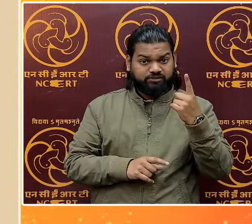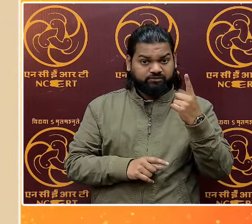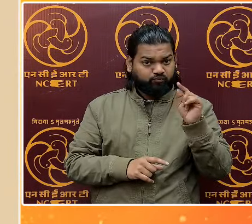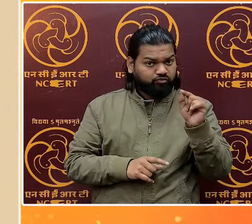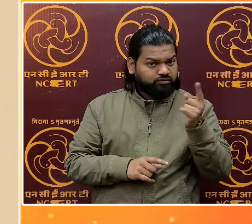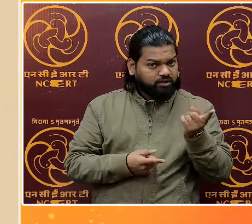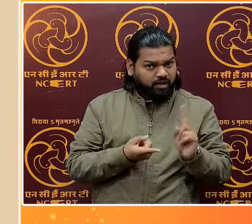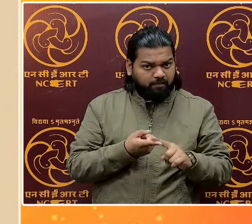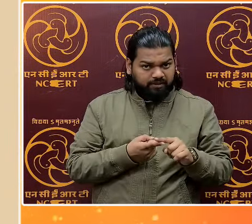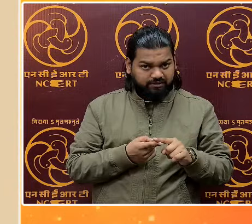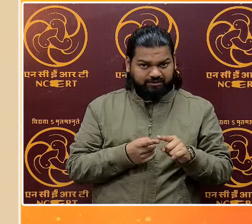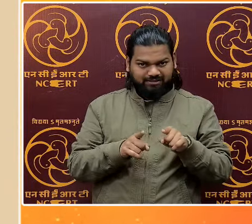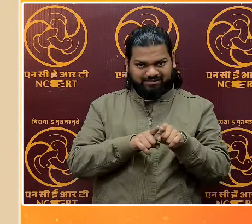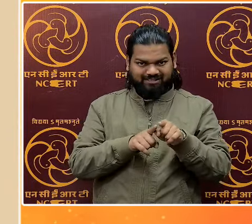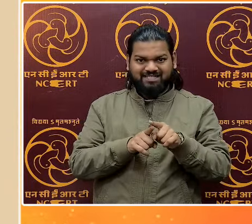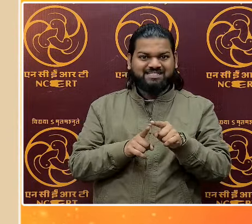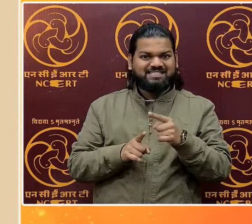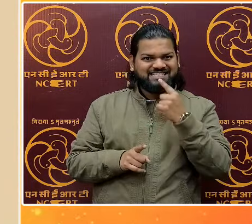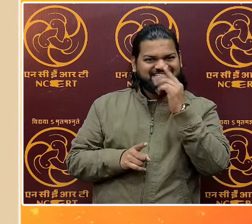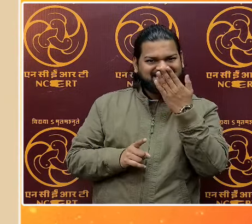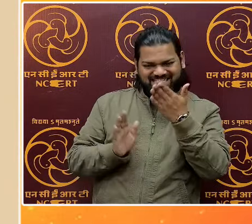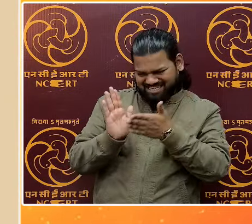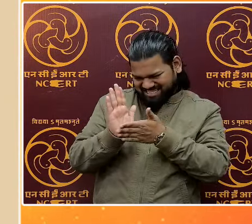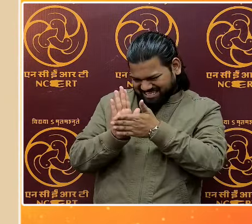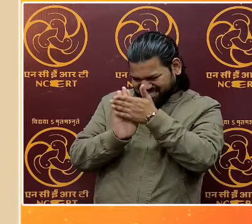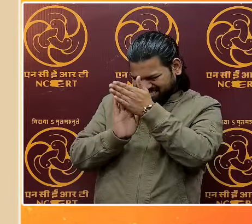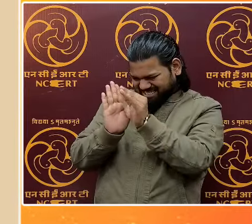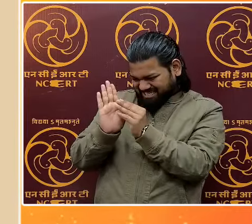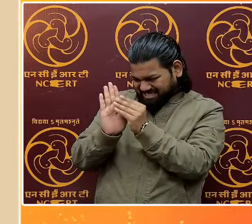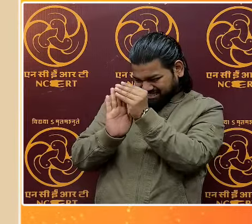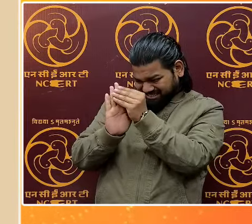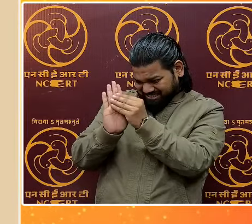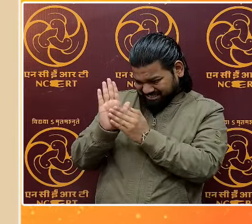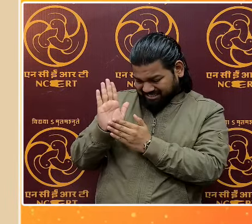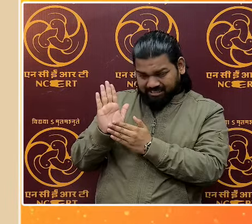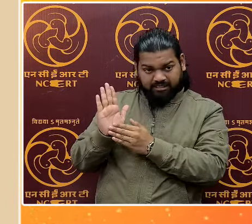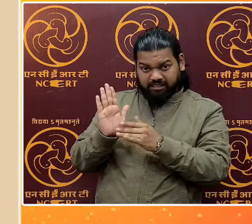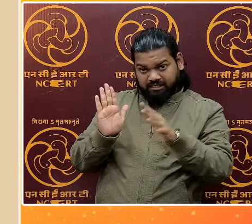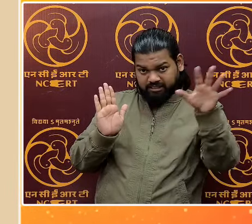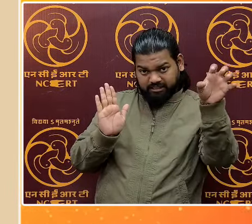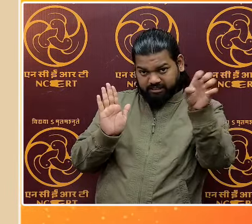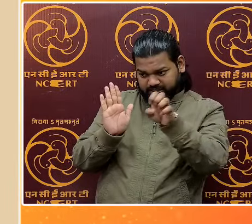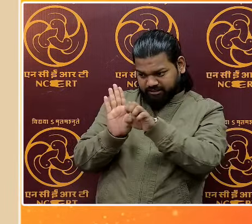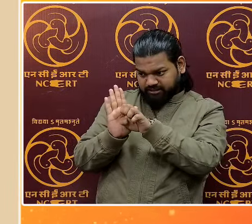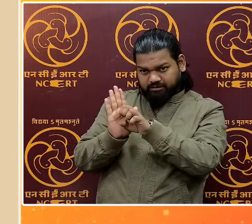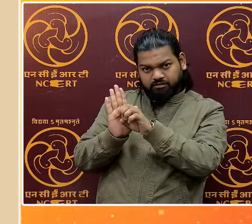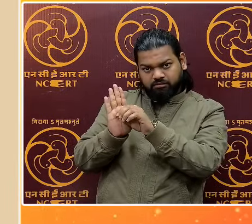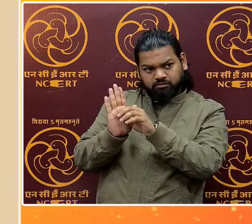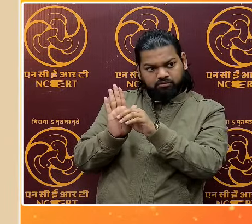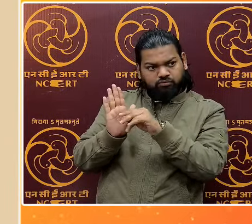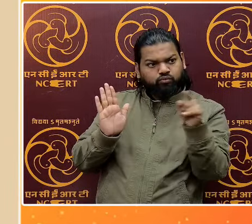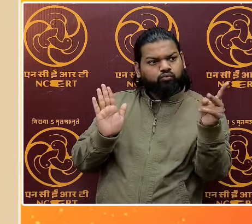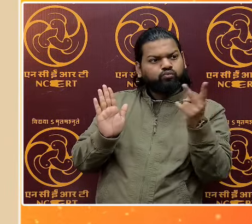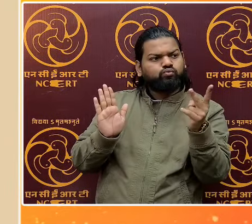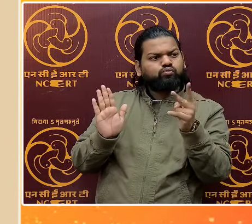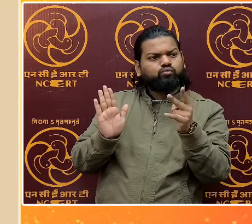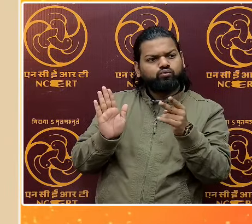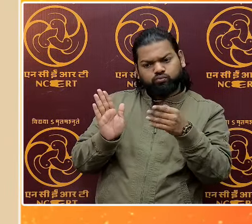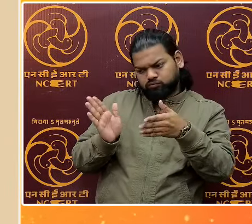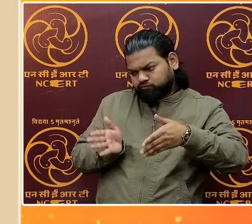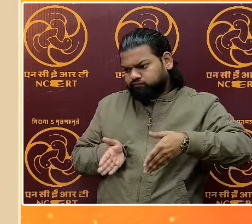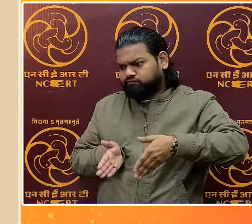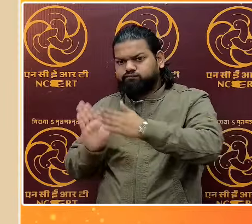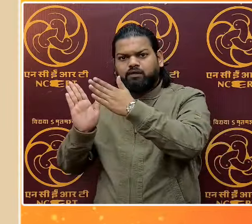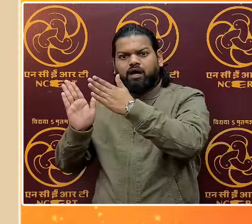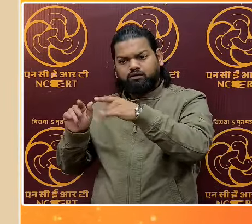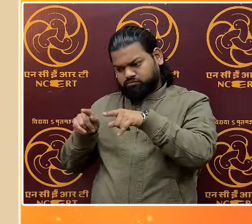it is a thin glass plate, Okay. the light rays go parallel to each other, right?